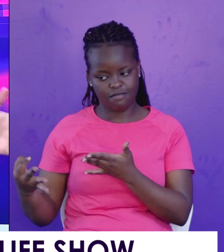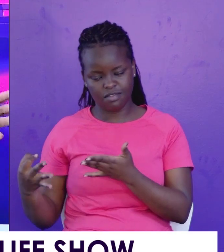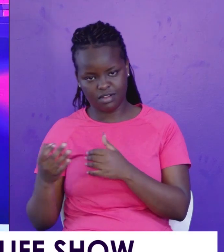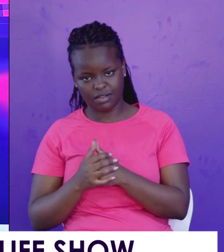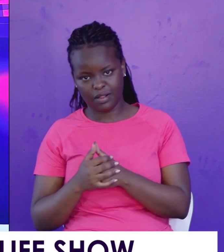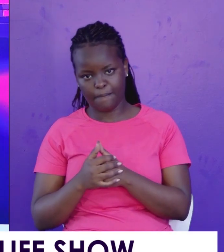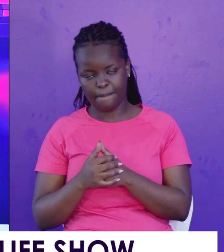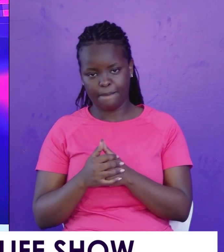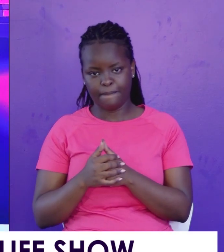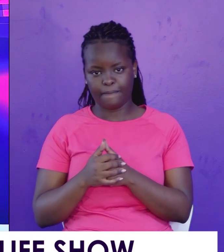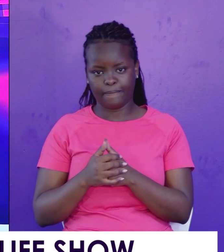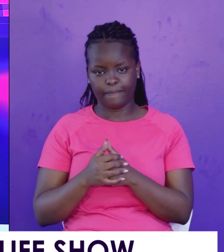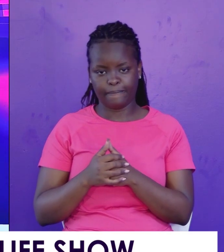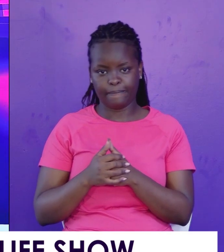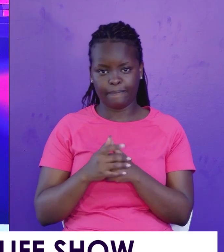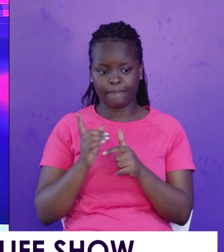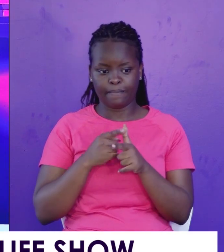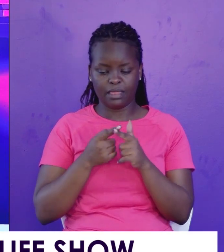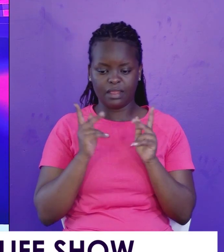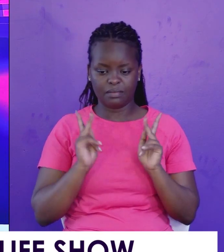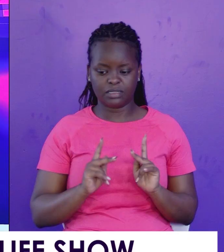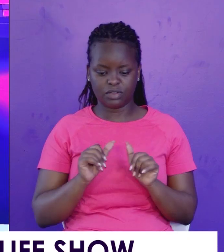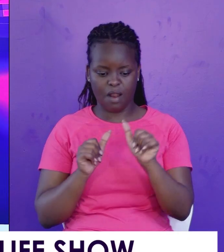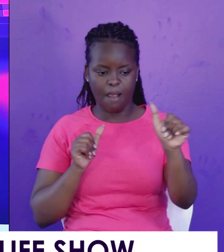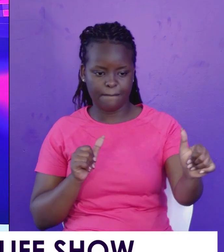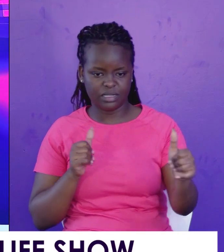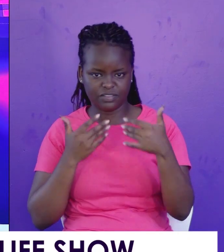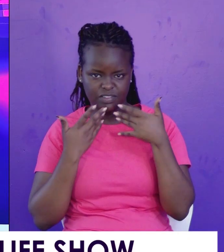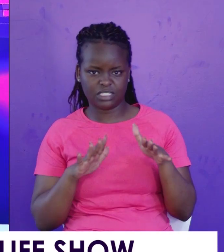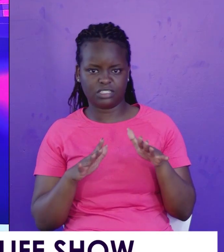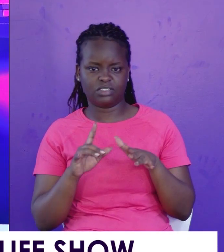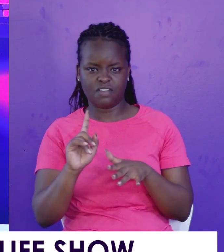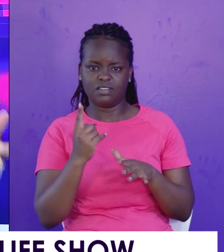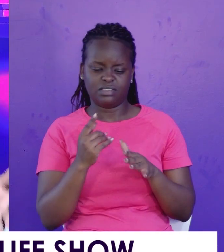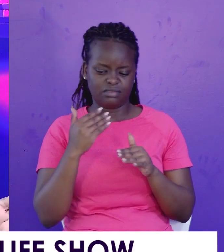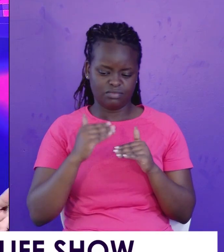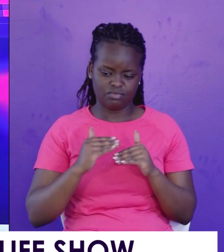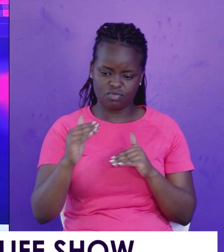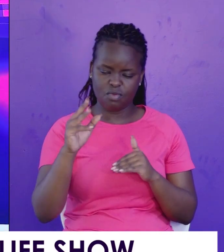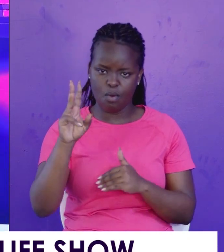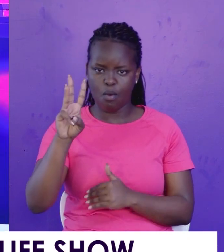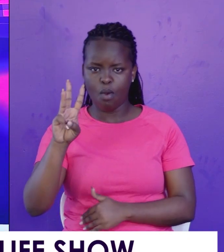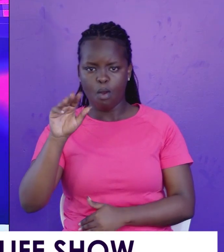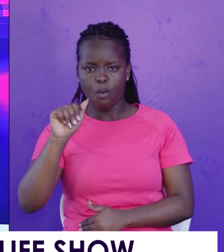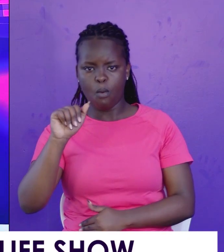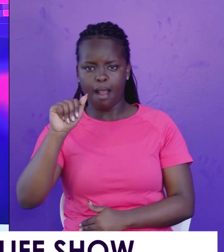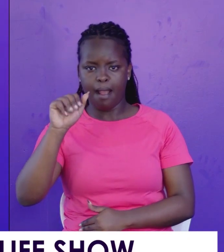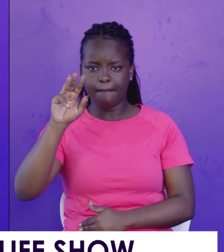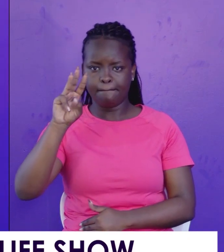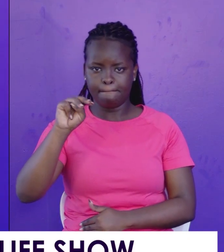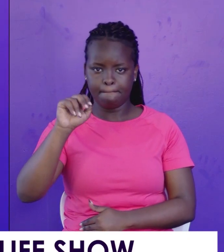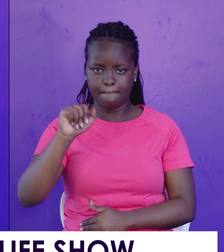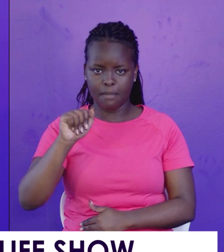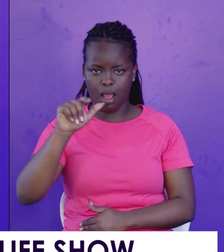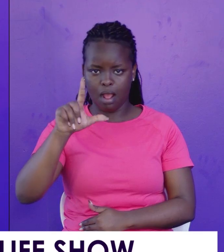the defender pale, and then somebody has passed him, and there's a pass coming towards Wamalwa. And that team had